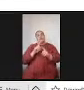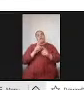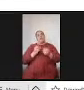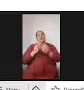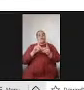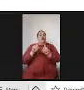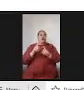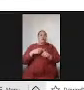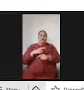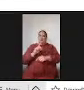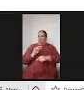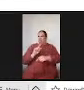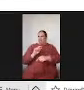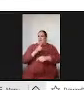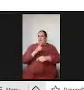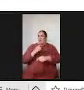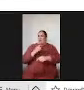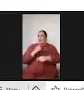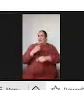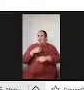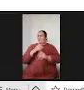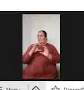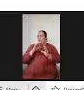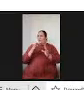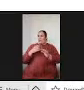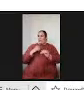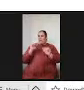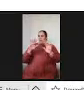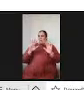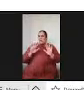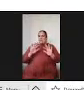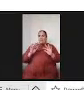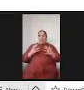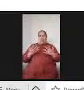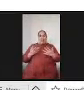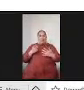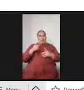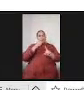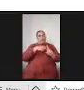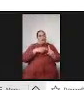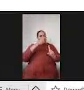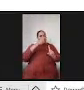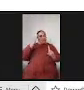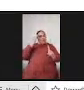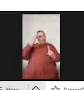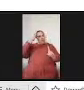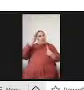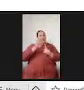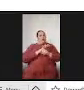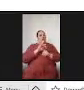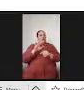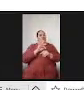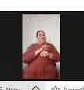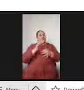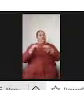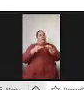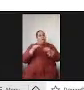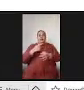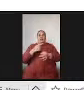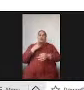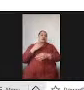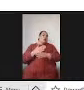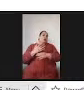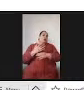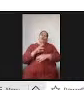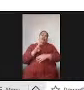really interesting, because I was looking at this conversation and I was amazed by how much this guy actually knew. And then he keeps on disclaiming he does not work for the